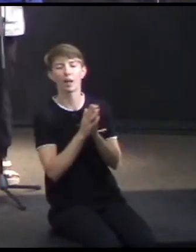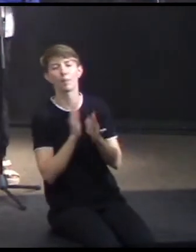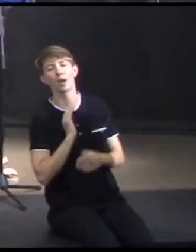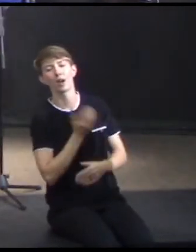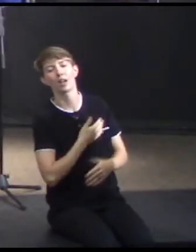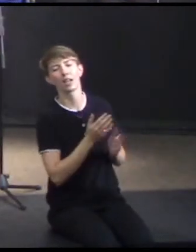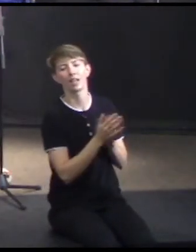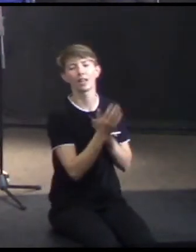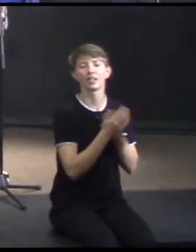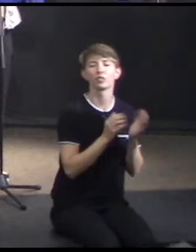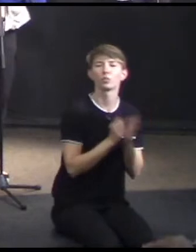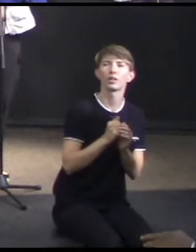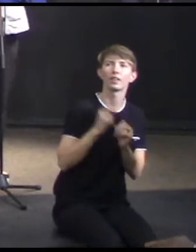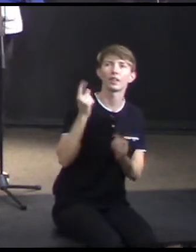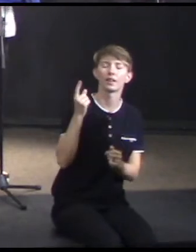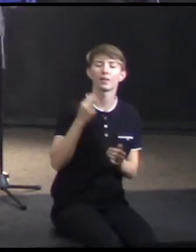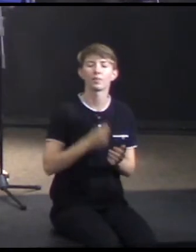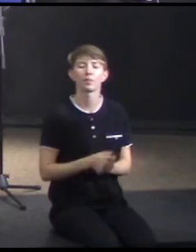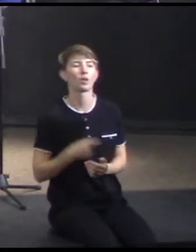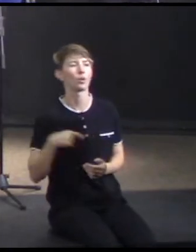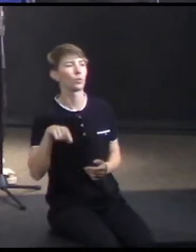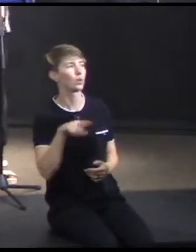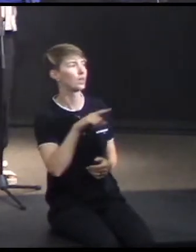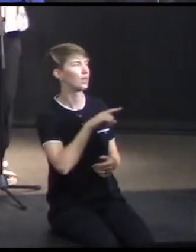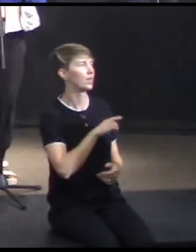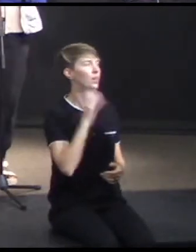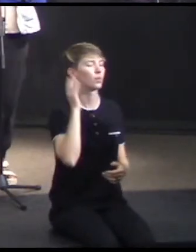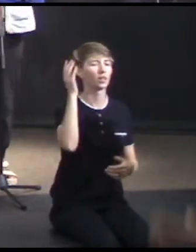itapokotela mavoko.